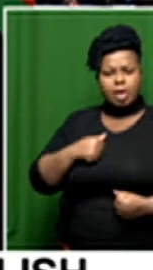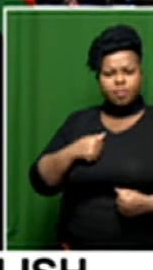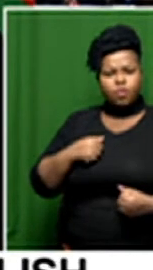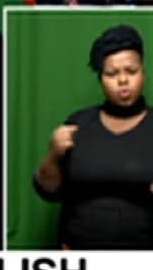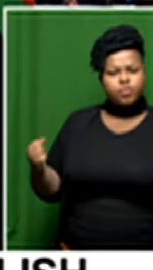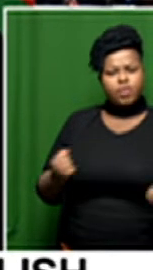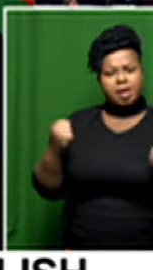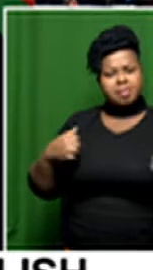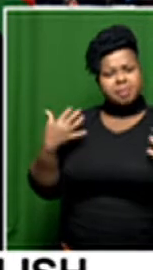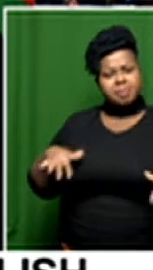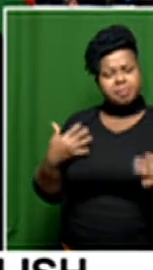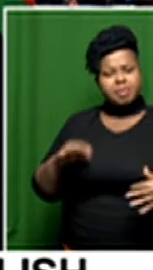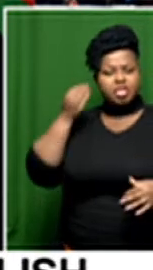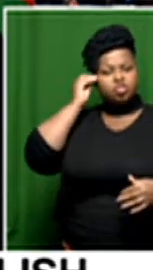and